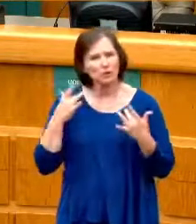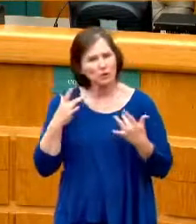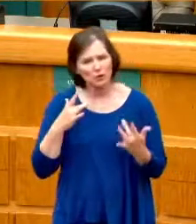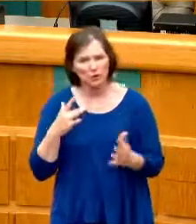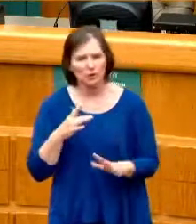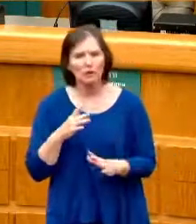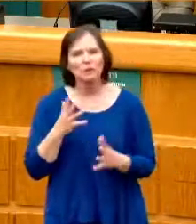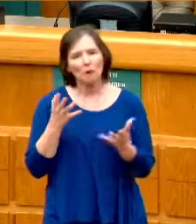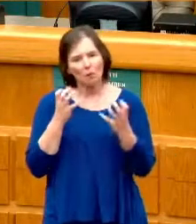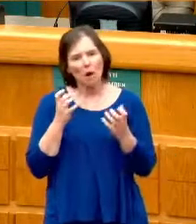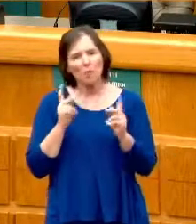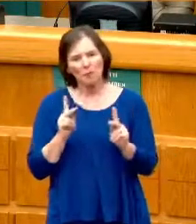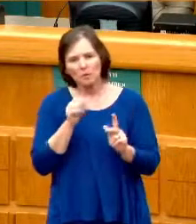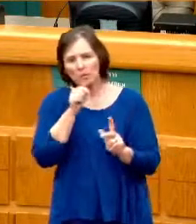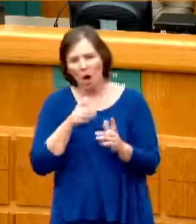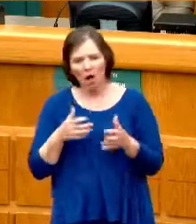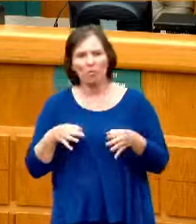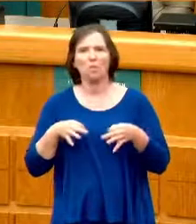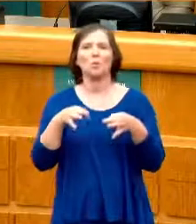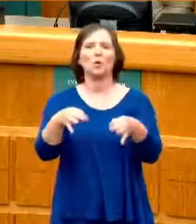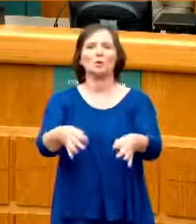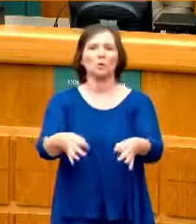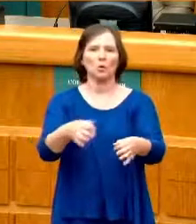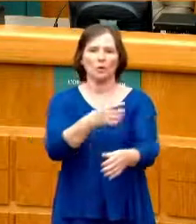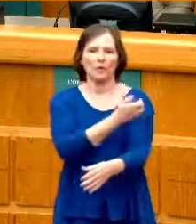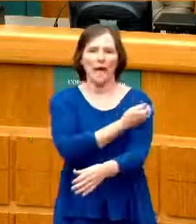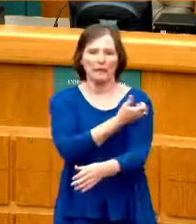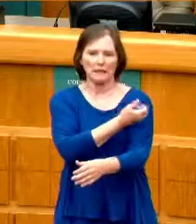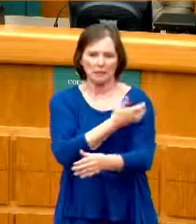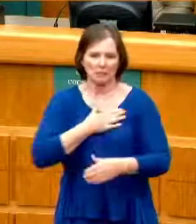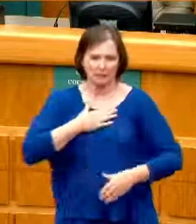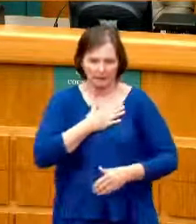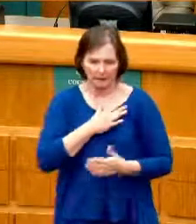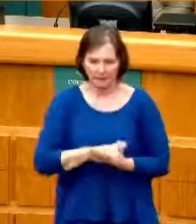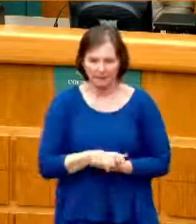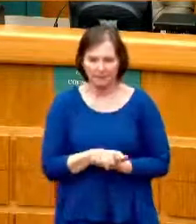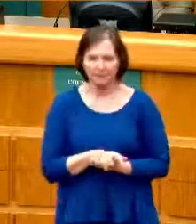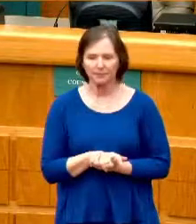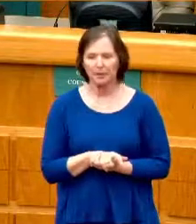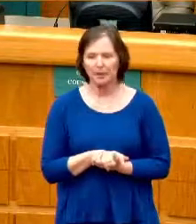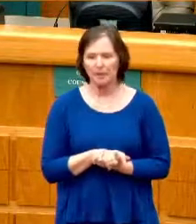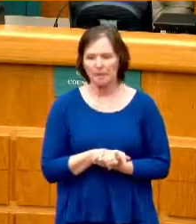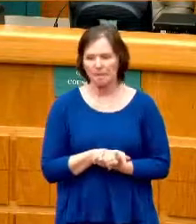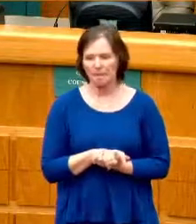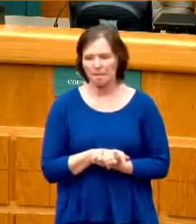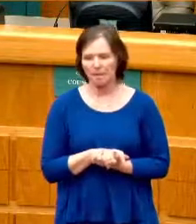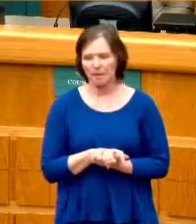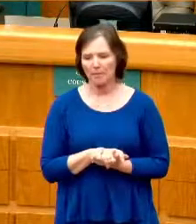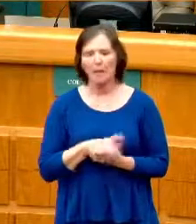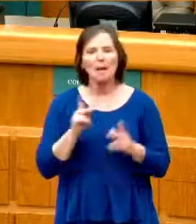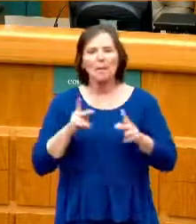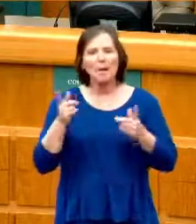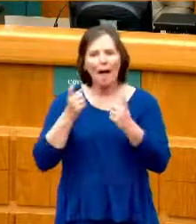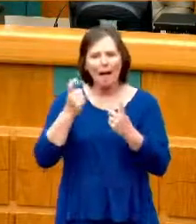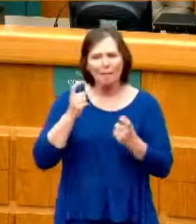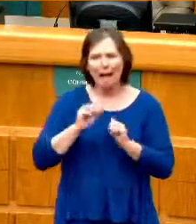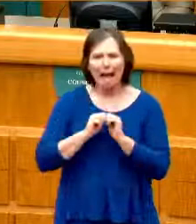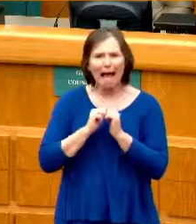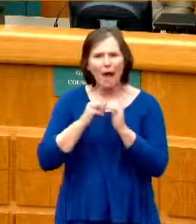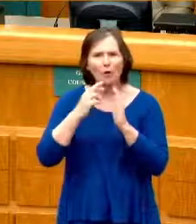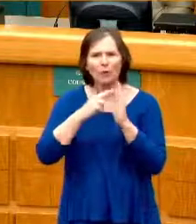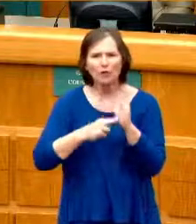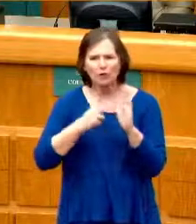registration process too has had to evolve. So let me go over it with you. So everybody's asking, how do I register